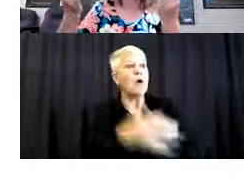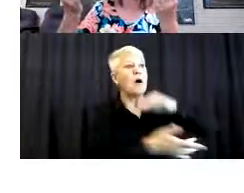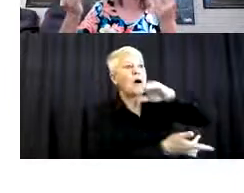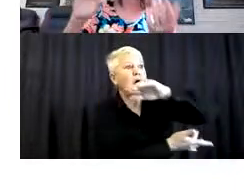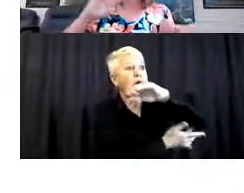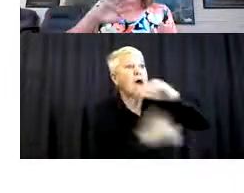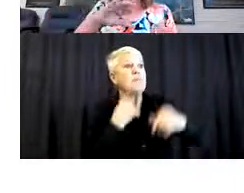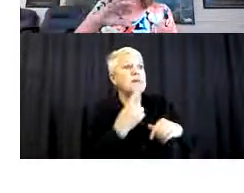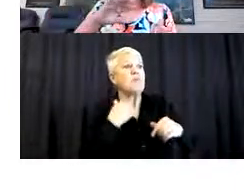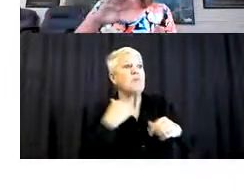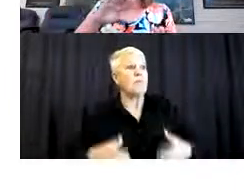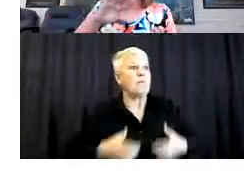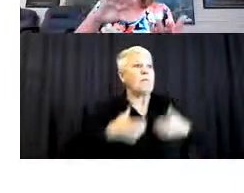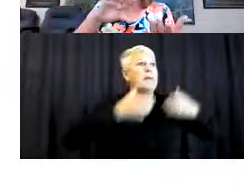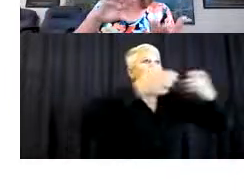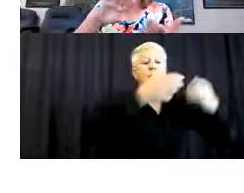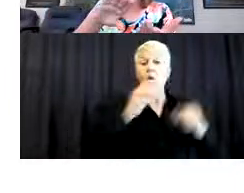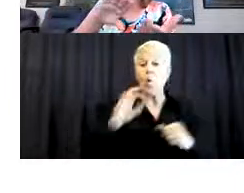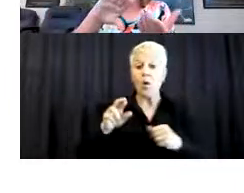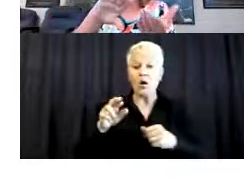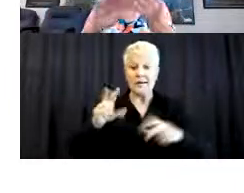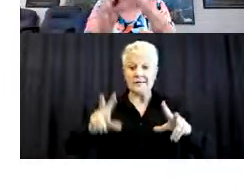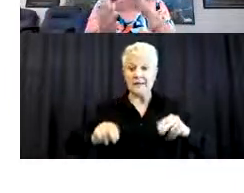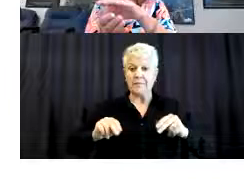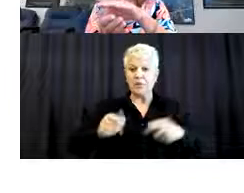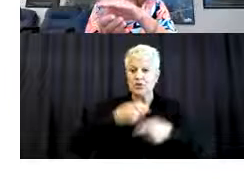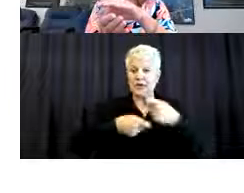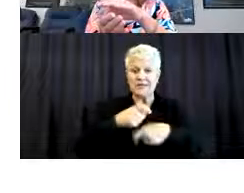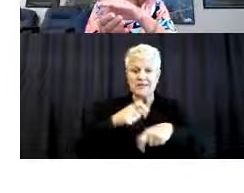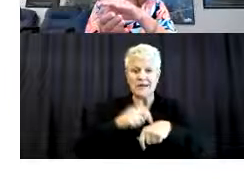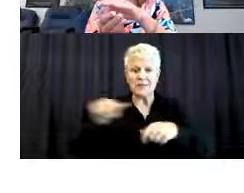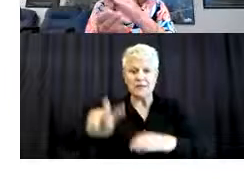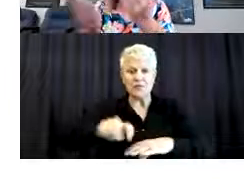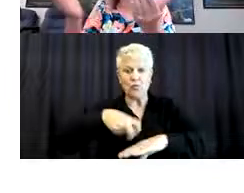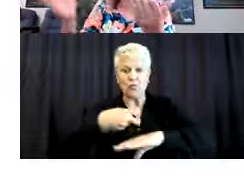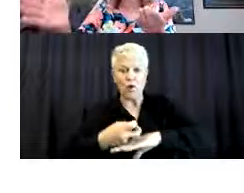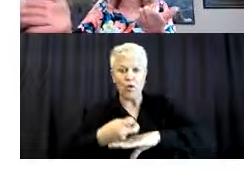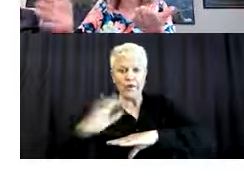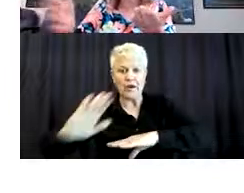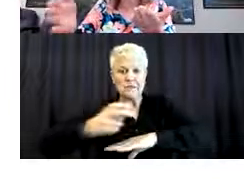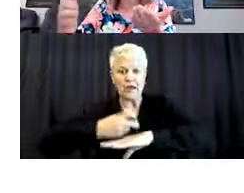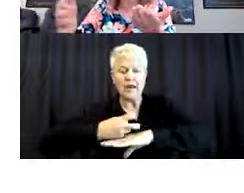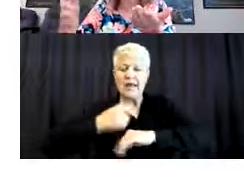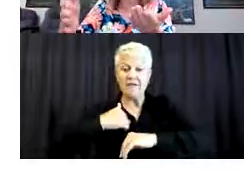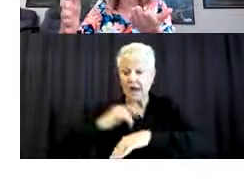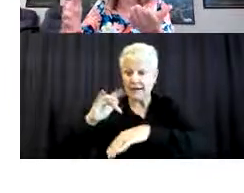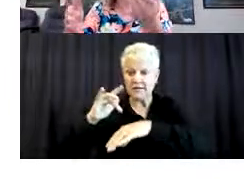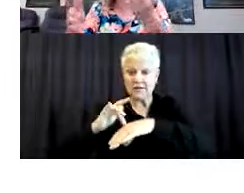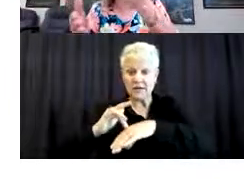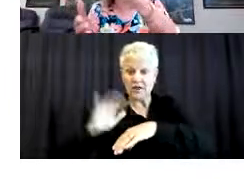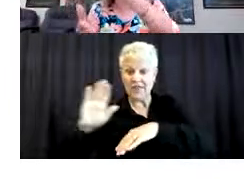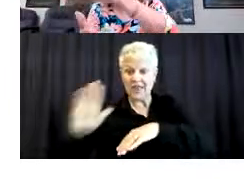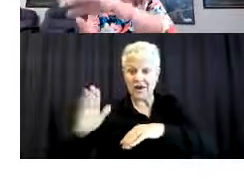going to be picked up. Or if at diaper changing time, they need to be rolled over onto their side. If I touch a child to that